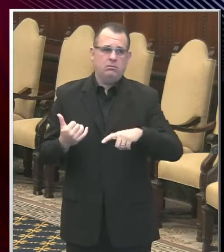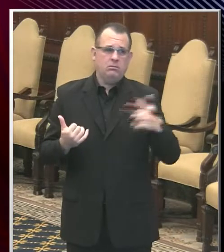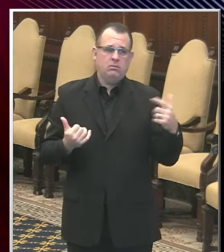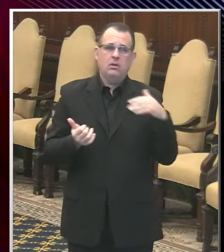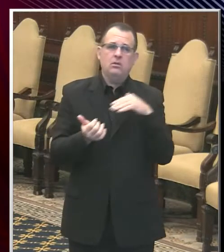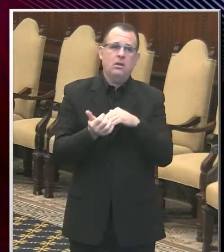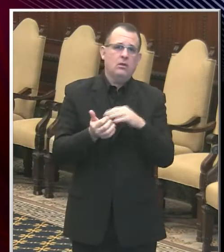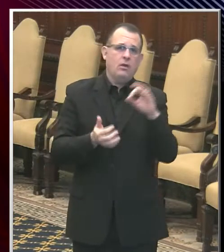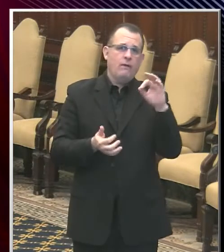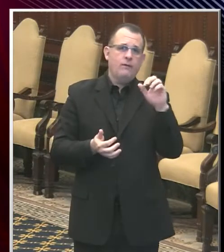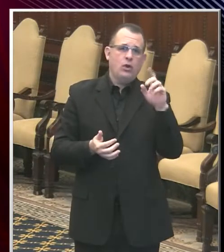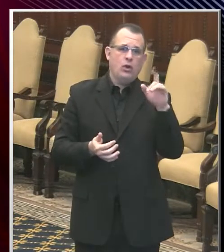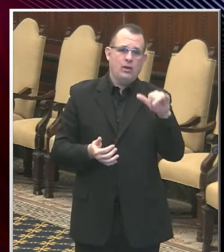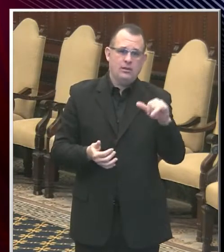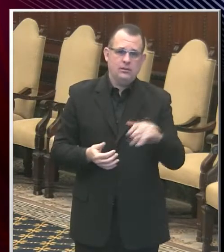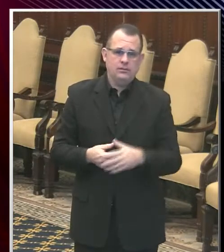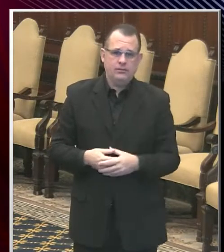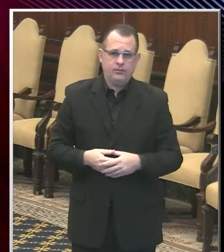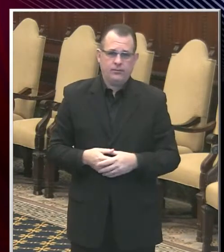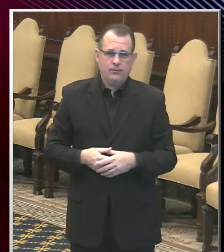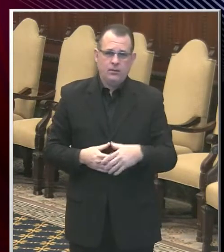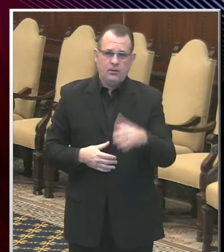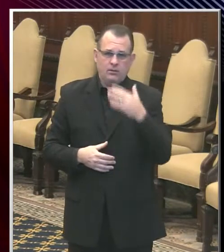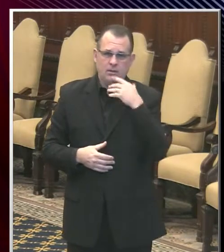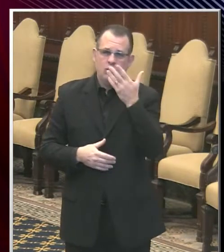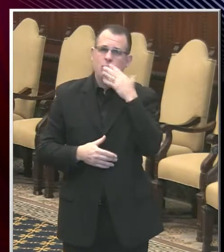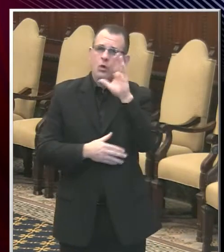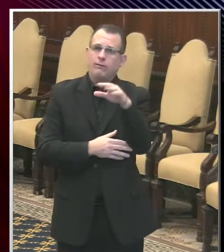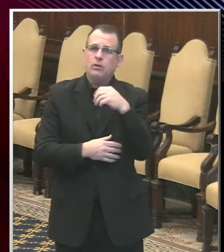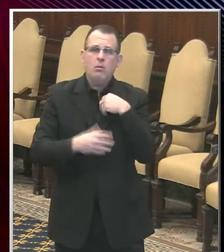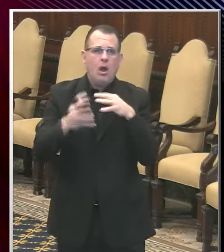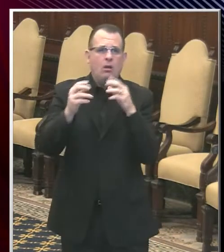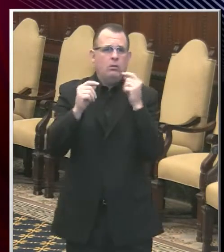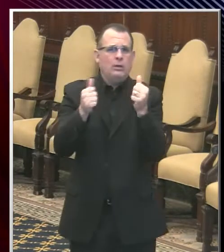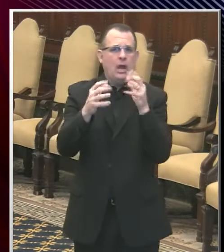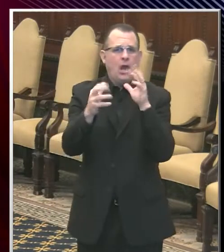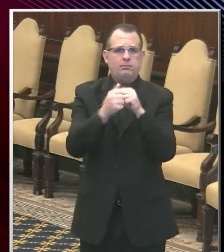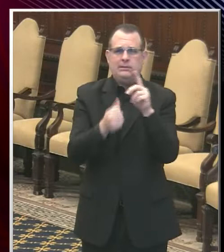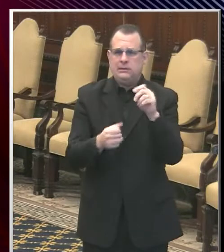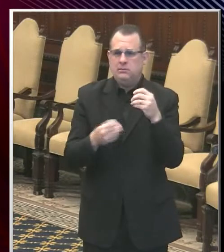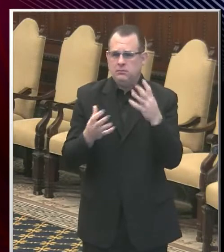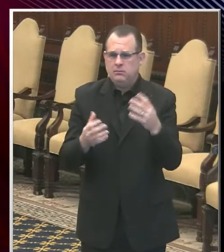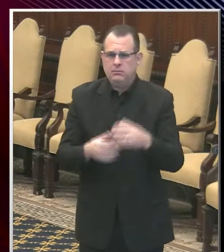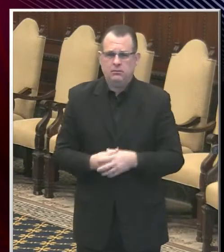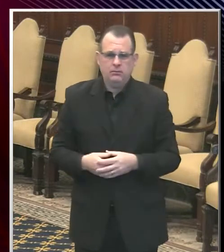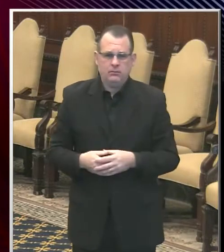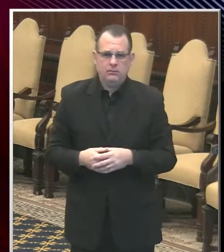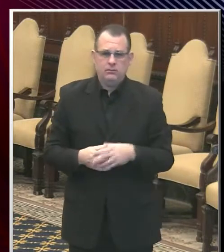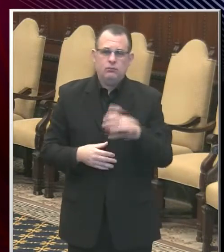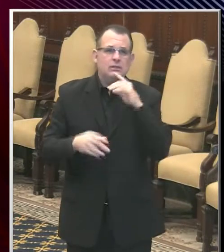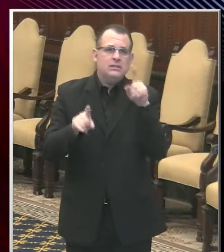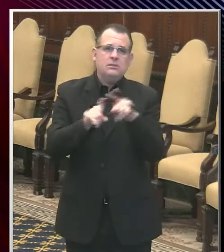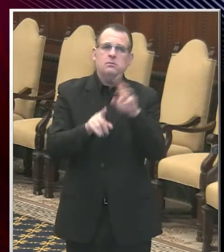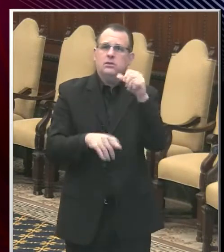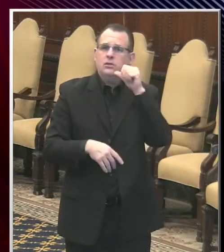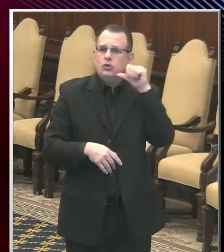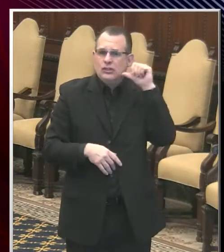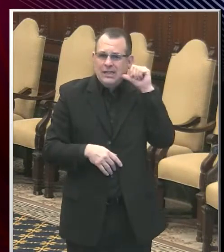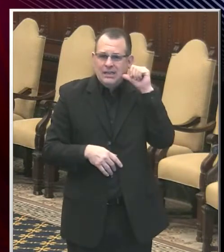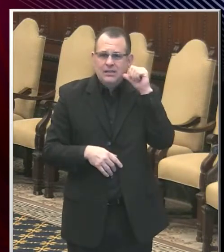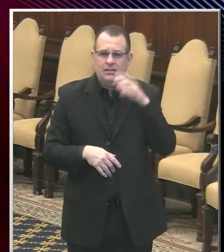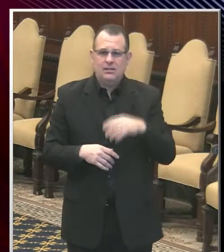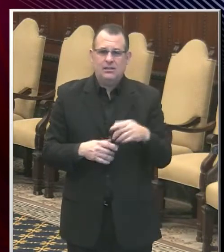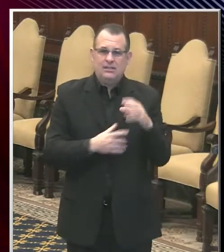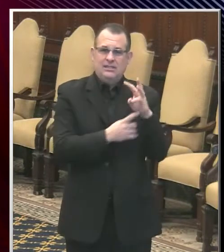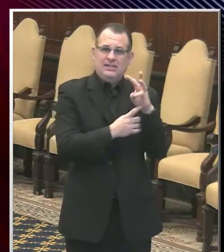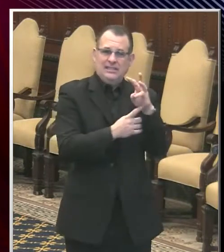Good afternoon. Just a really quick update today. Our numbers are pretty similar to where they were yesterday. Since yesterday, we've had 660